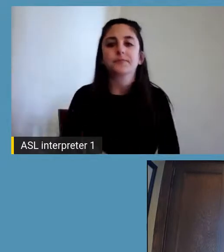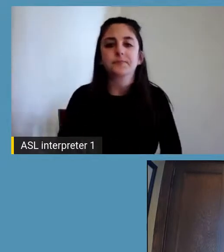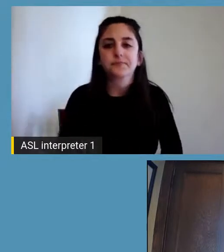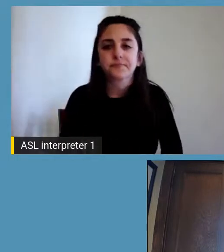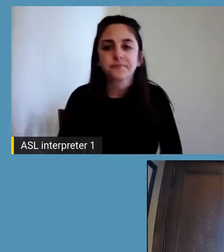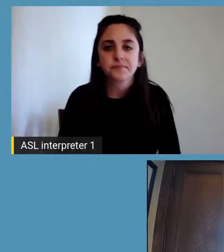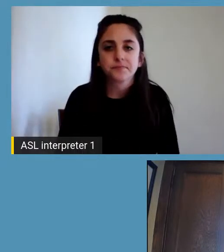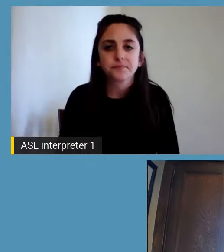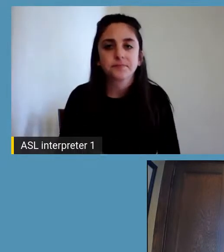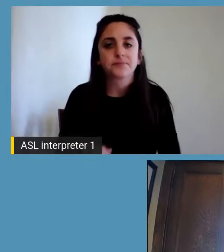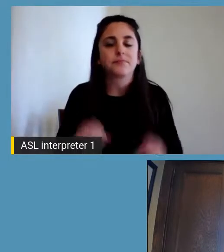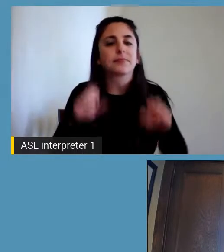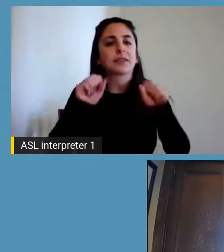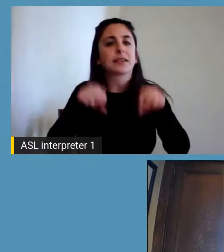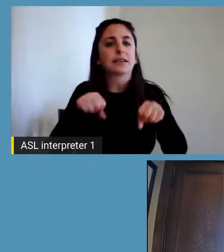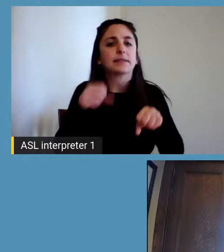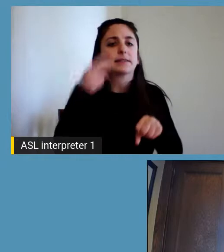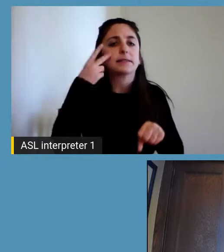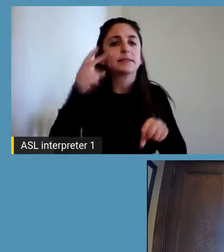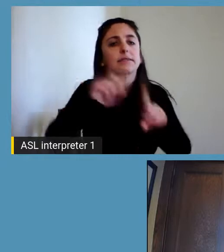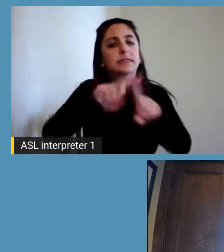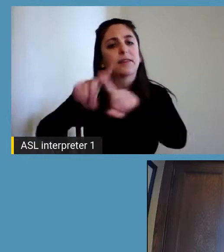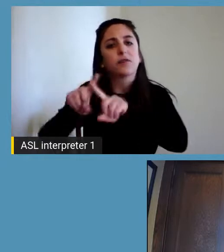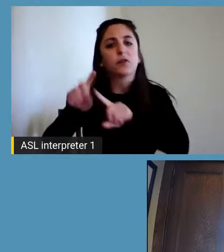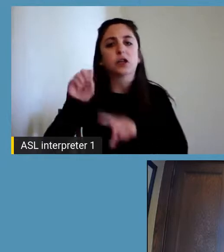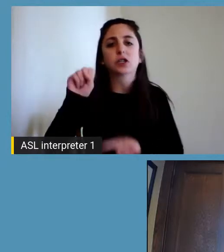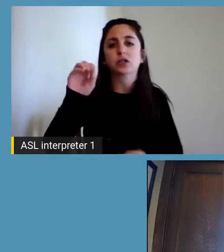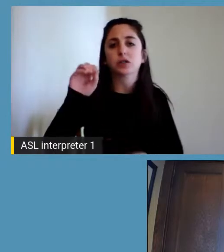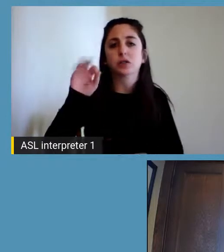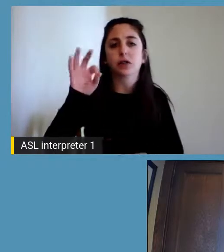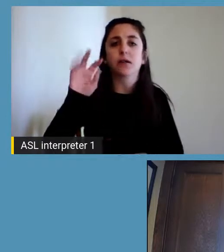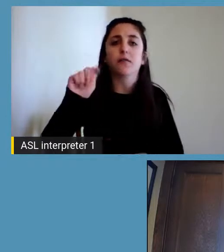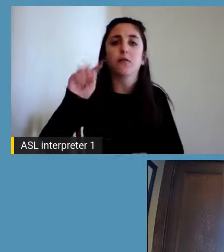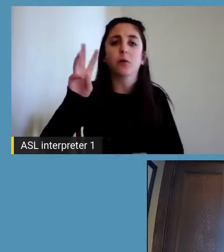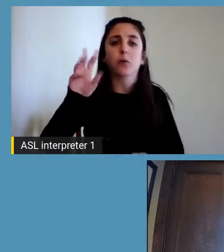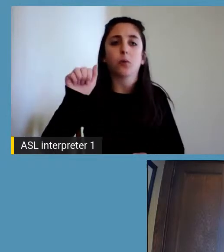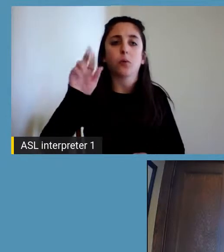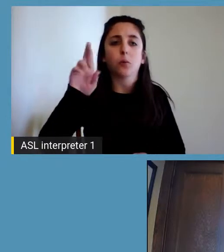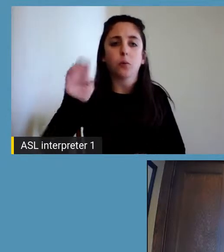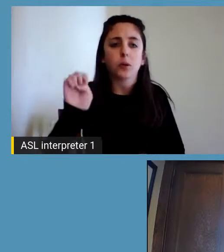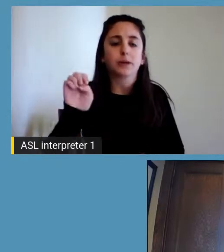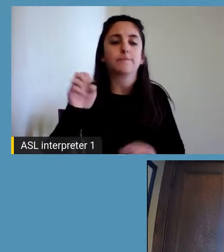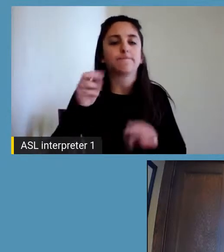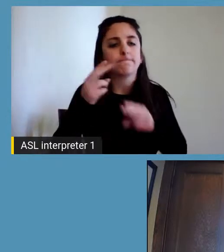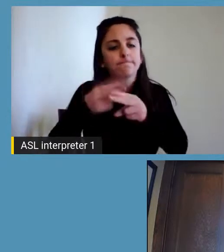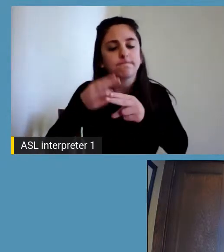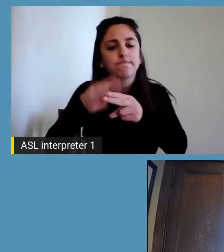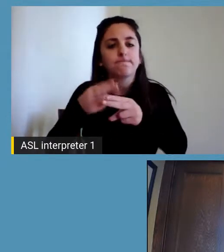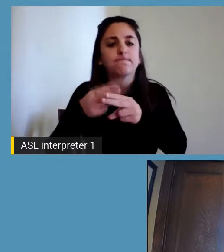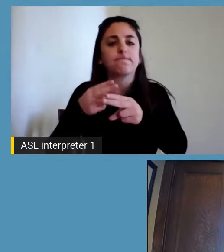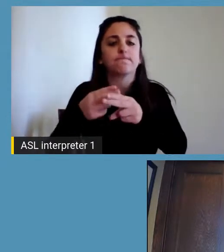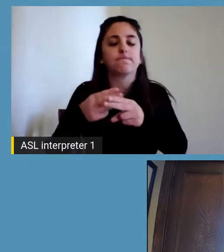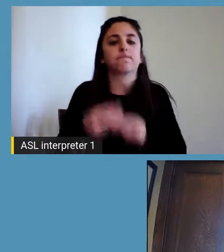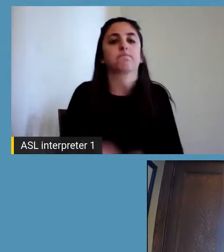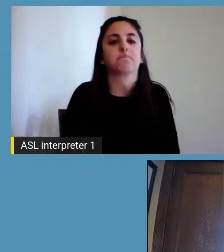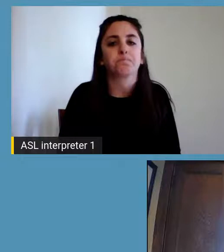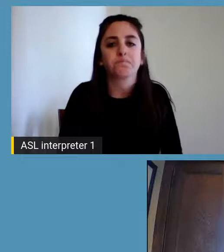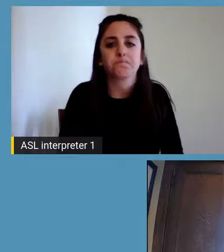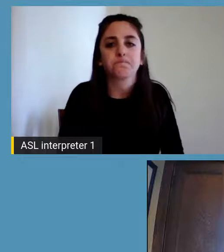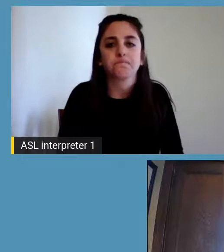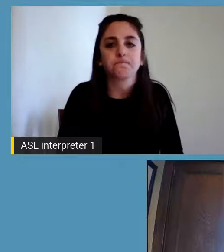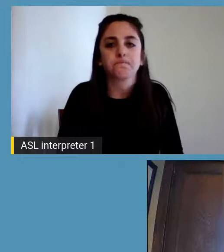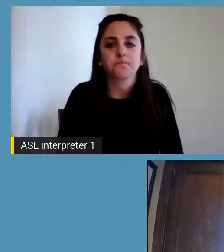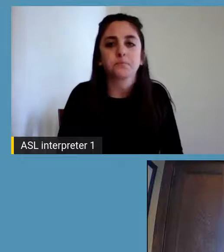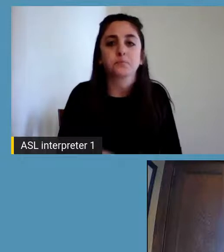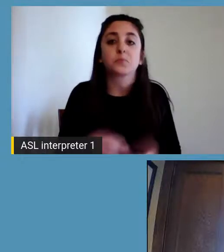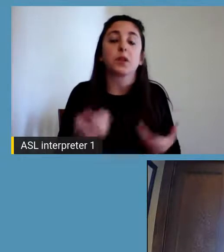can look up the names of the softwares for that. But with the clothing, because you are documenting clothing, and